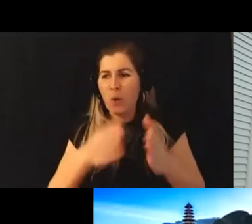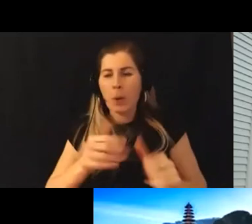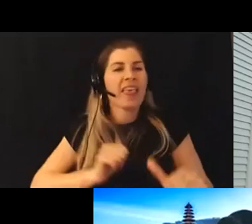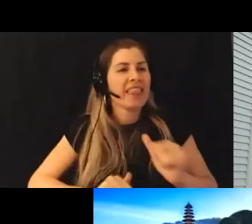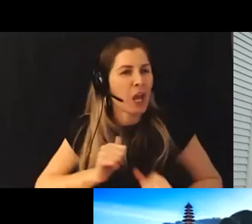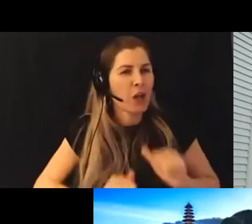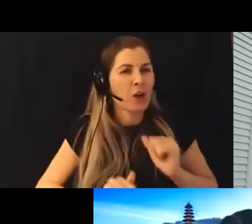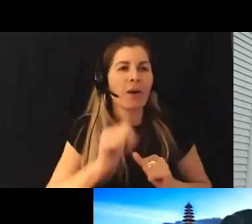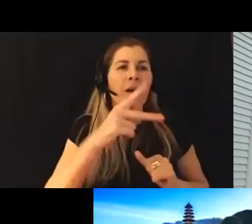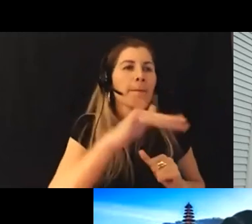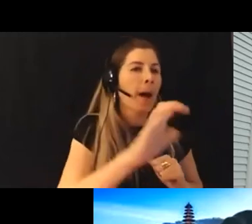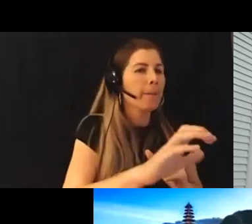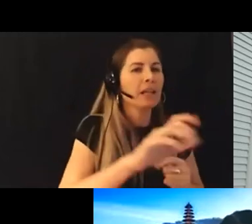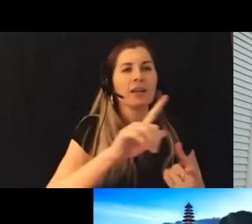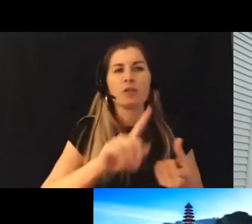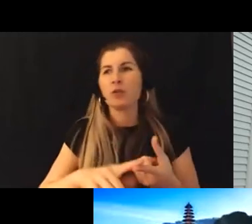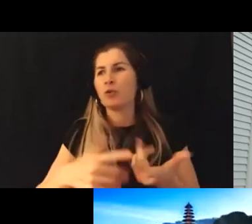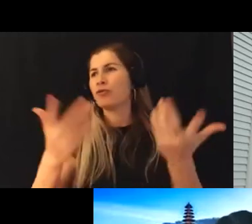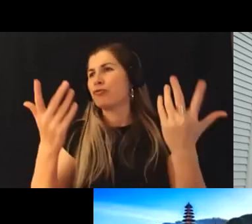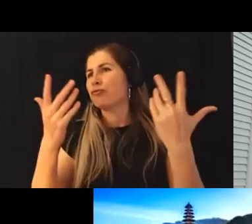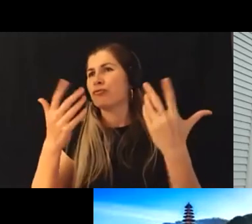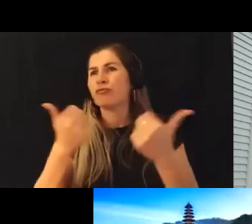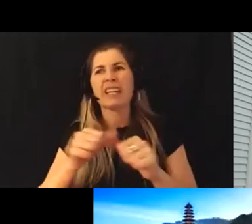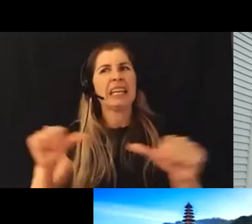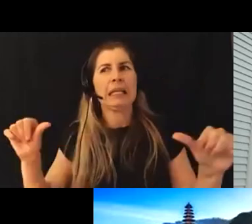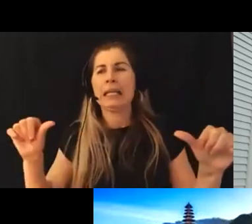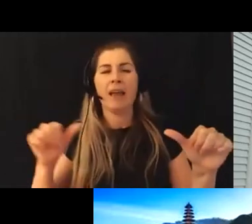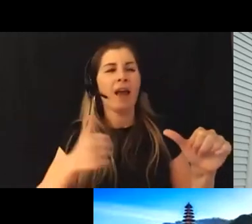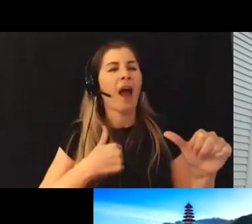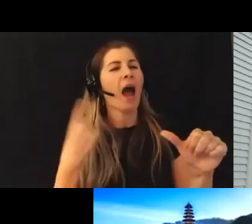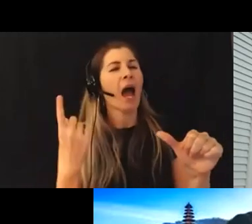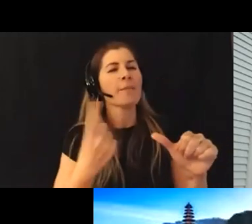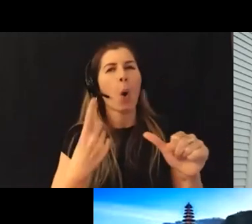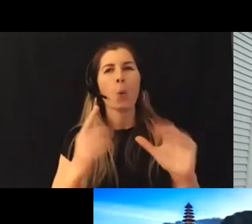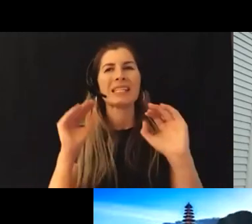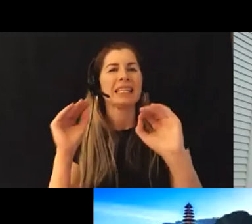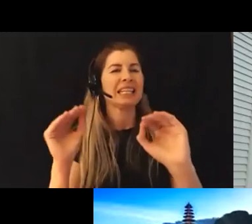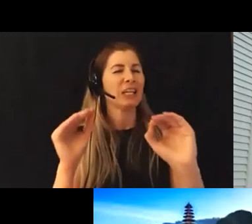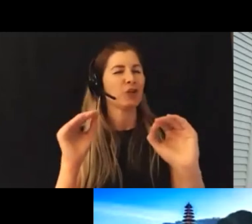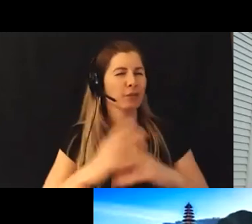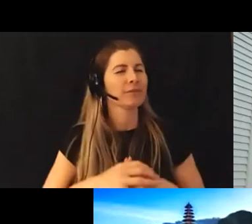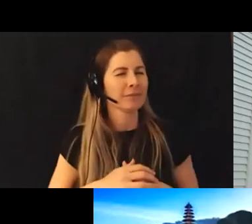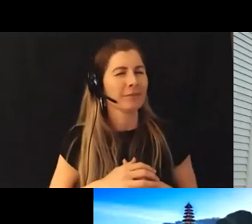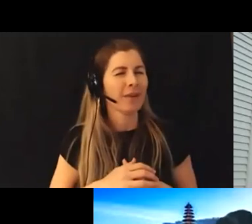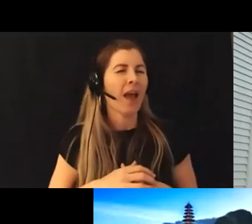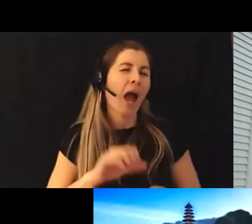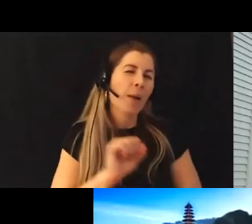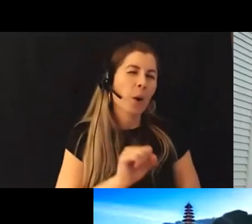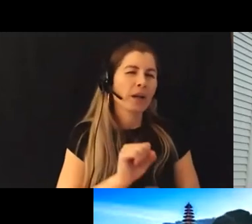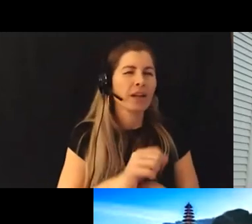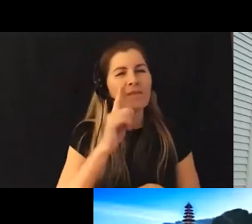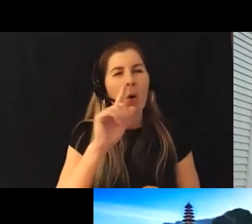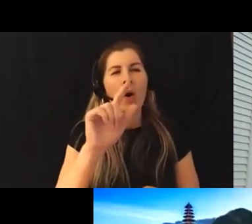the public theater to Mark Taper Forum, and always teaching, always doing that. Working for the Living Stage in DC, which